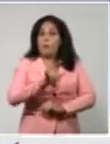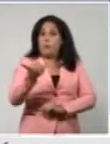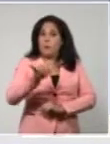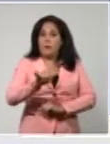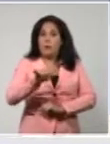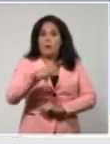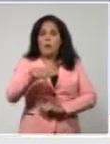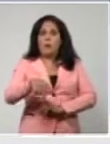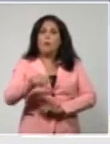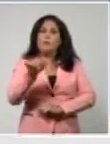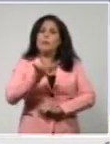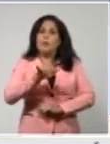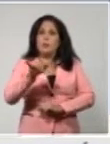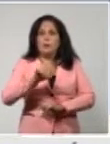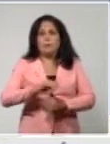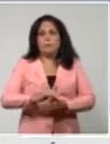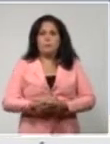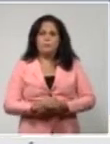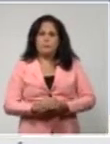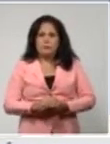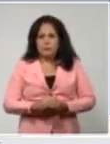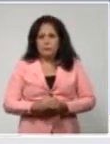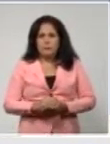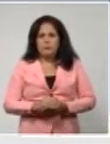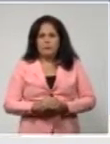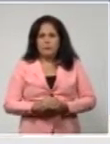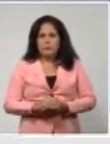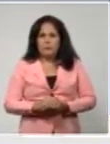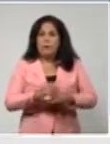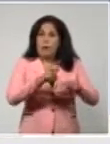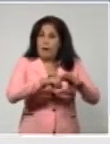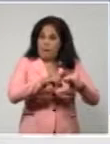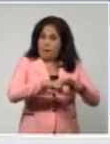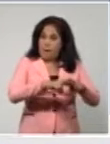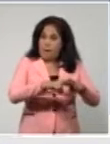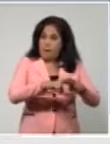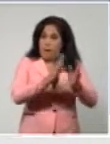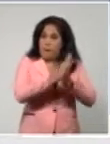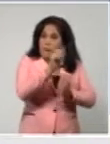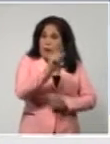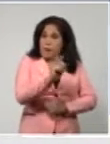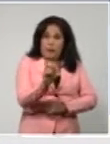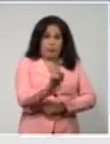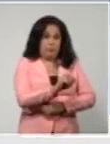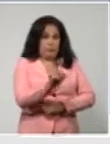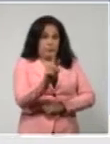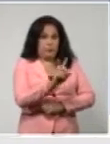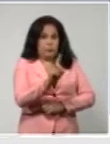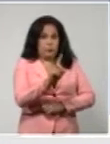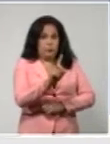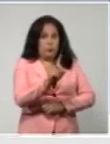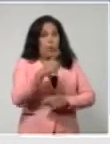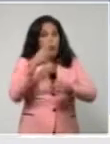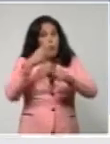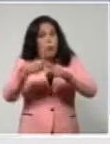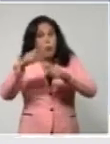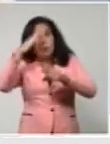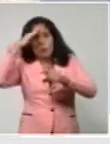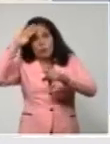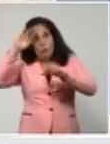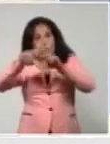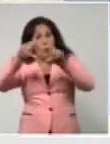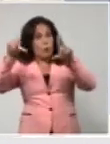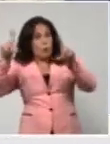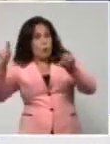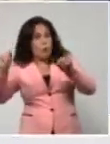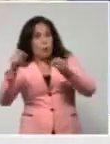Special Municipality, enter Phase 3 of the first stage of post-COVID recovery.